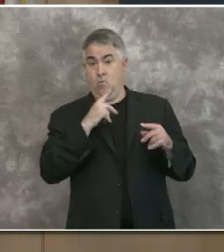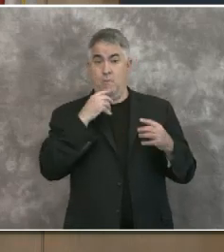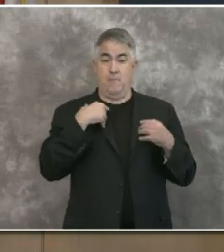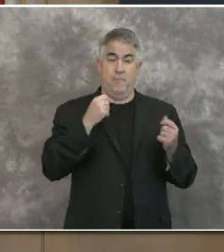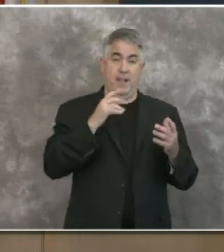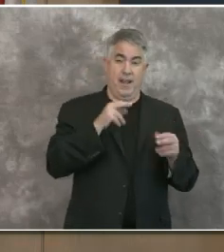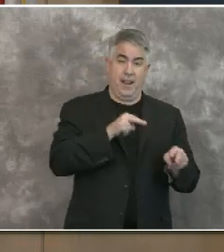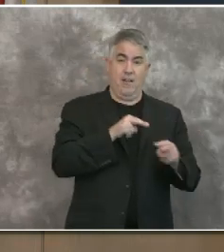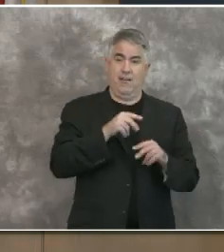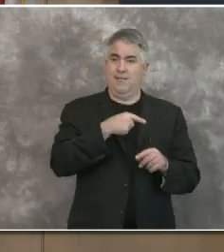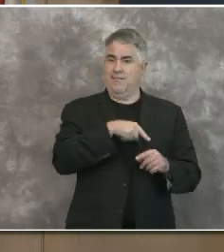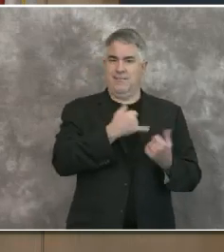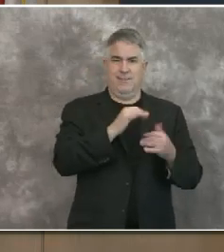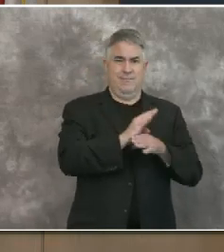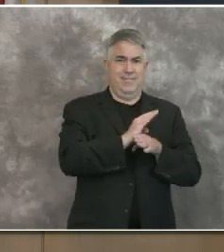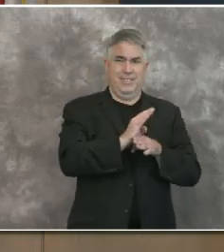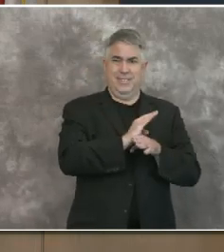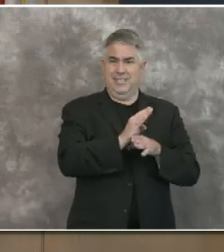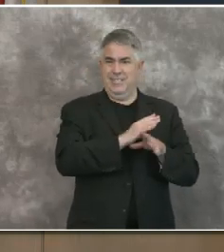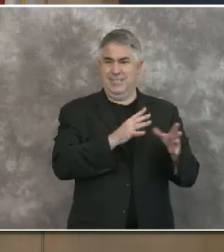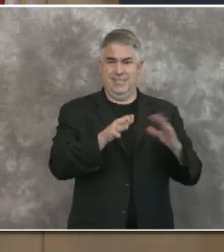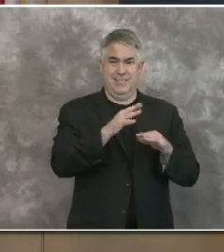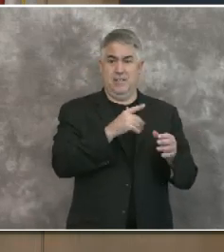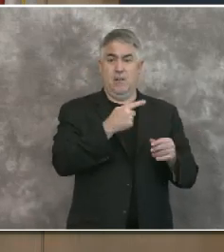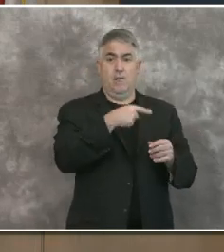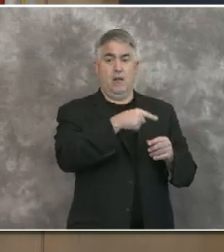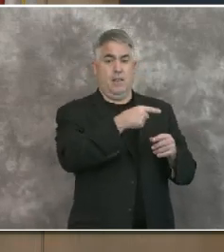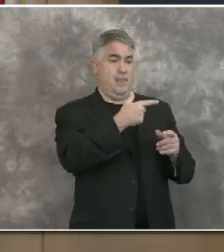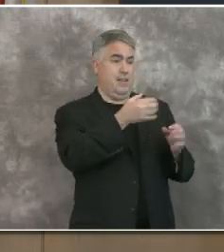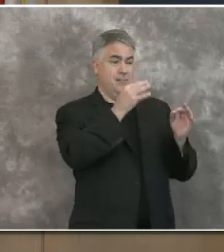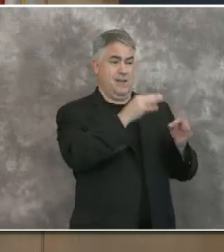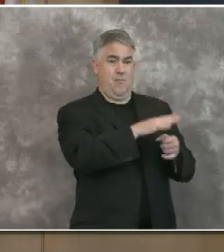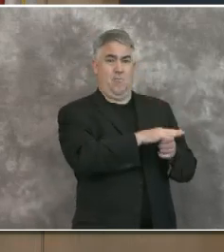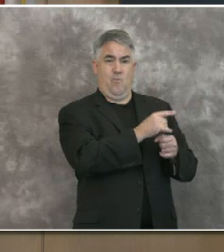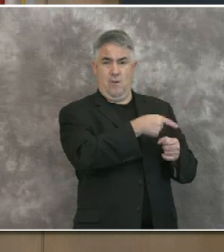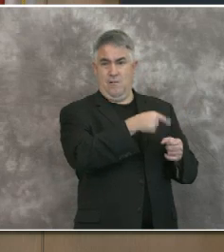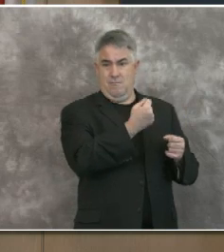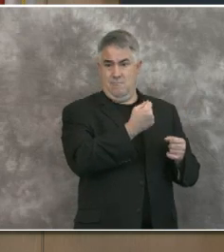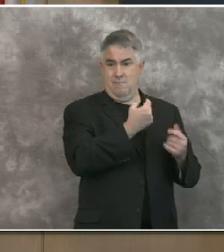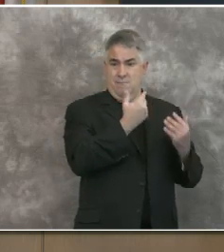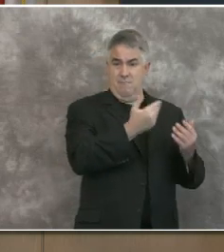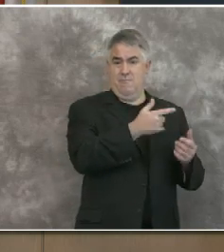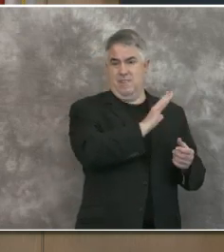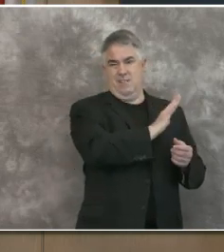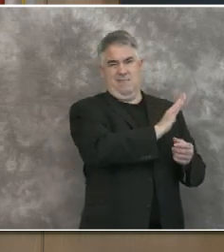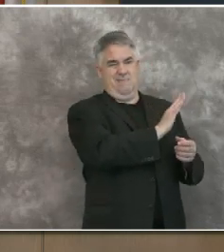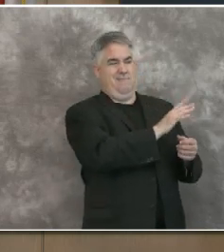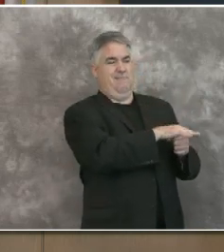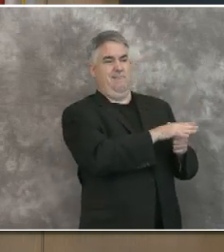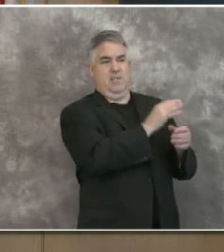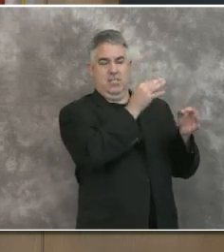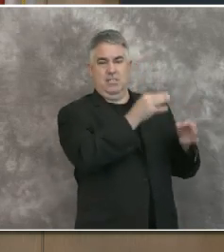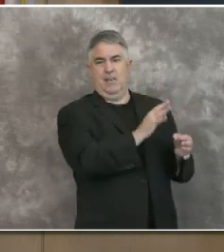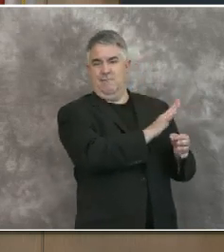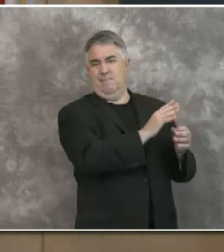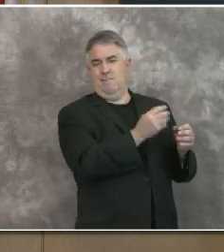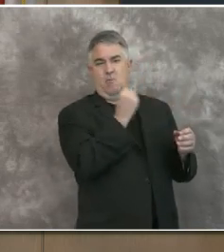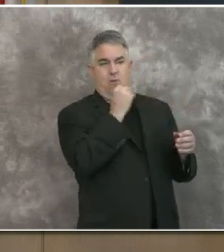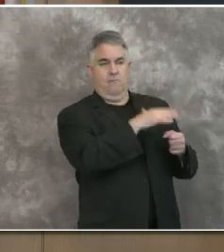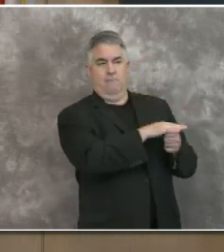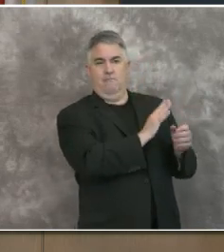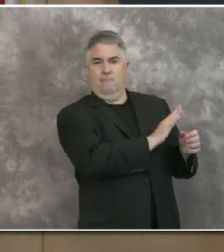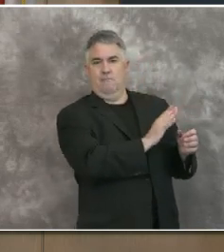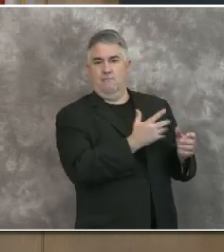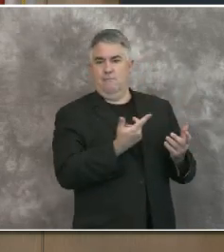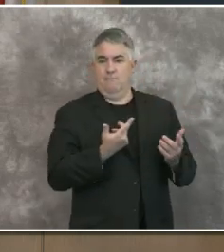industry, is at the discretion of the local law enforcement for that particular jurisdiction. Folks can feel free to report that through the